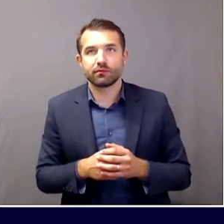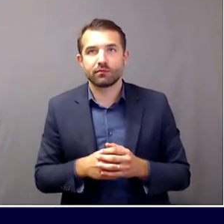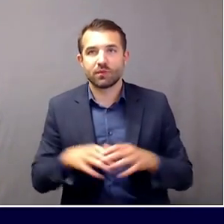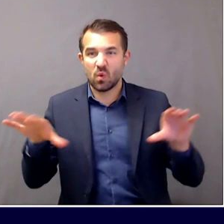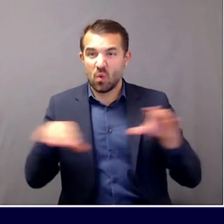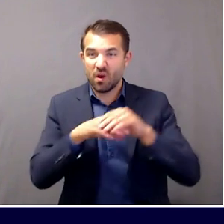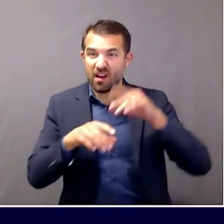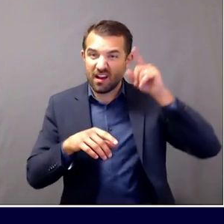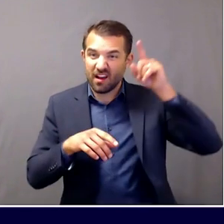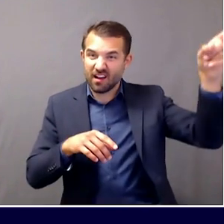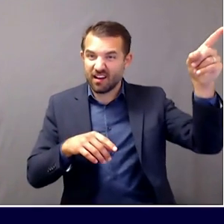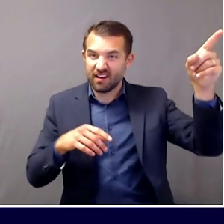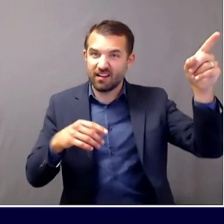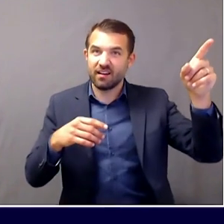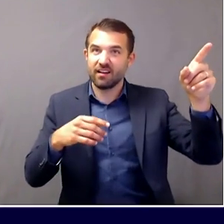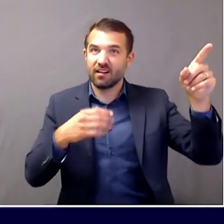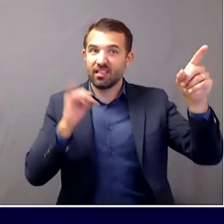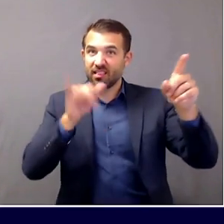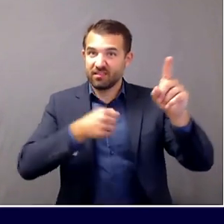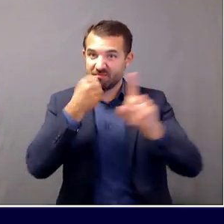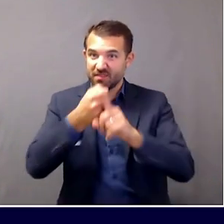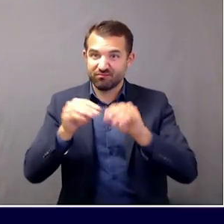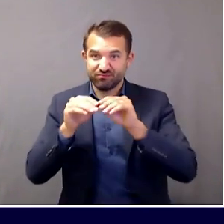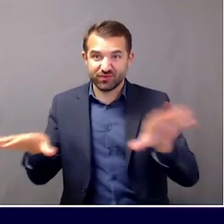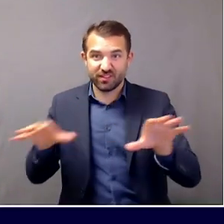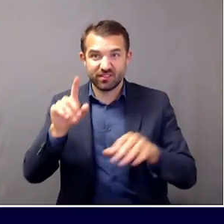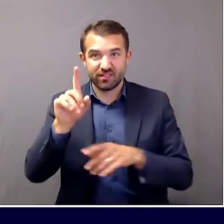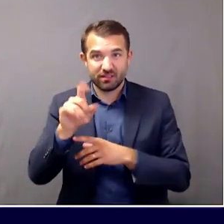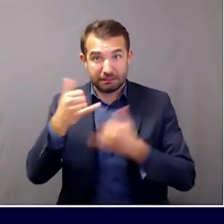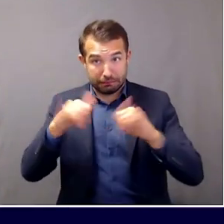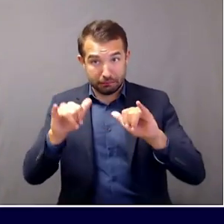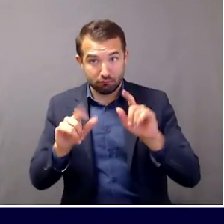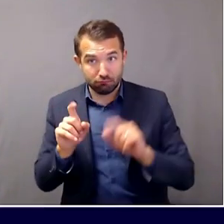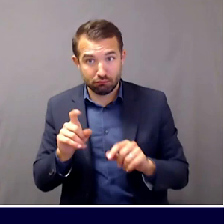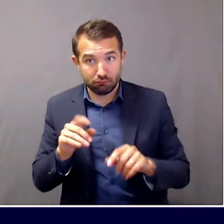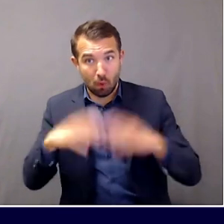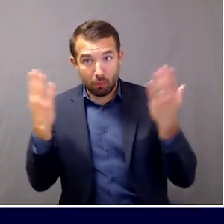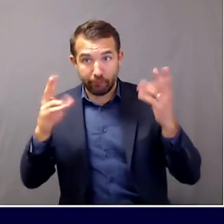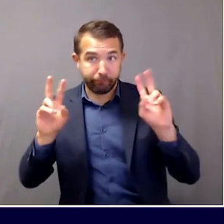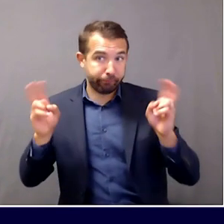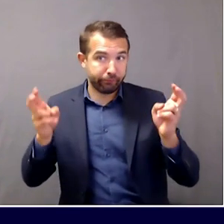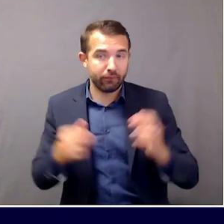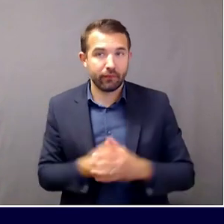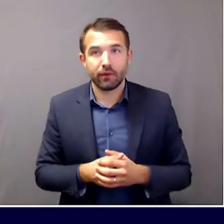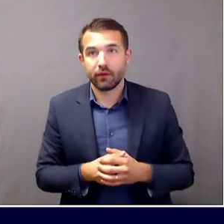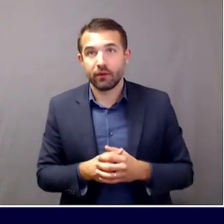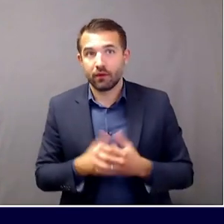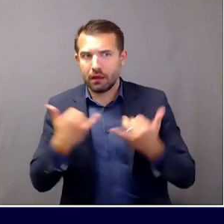reception related outbreak, or if that's still technically considered an active